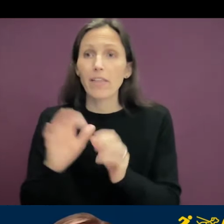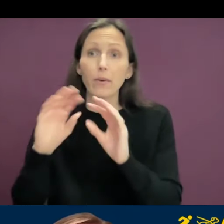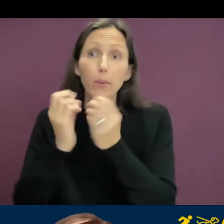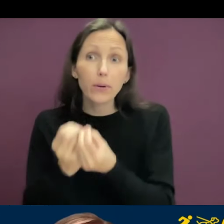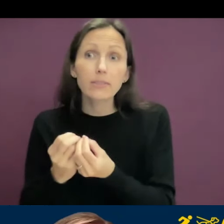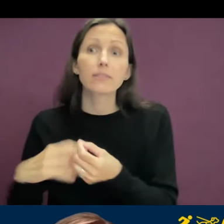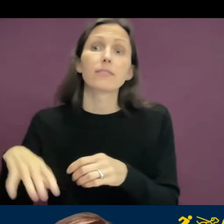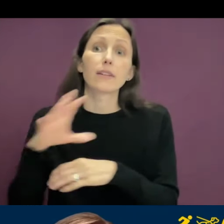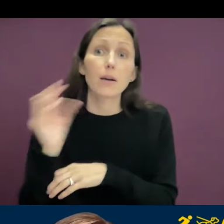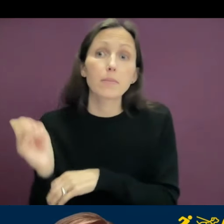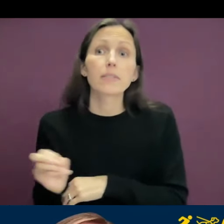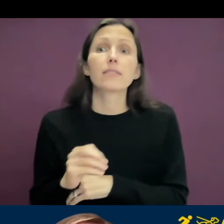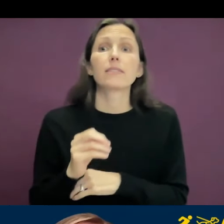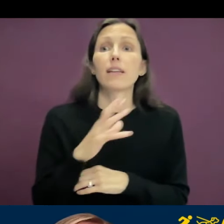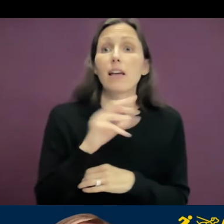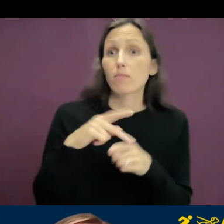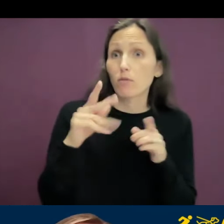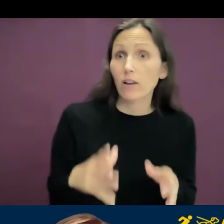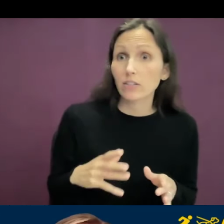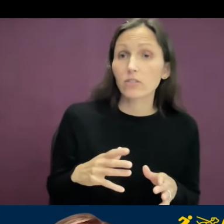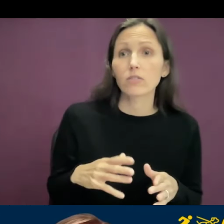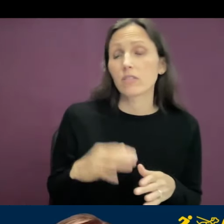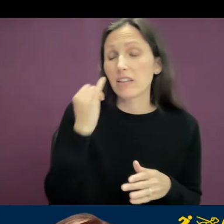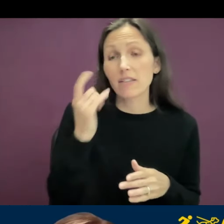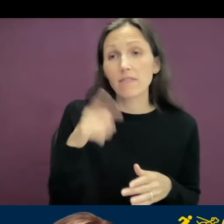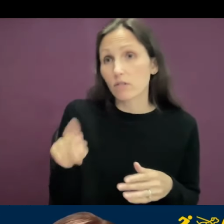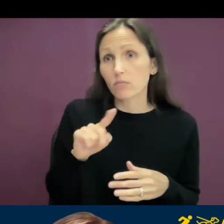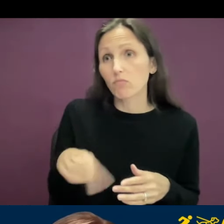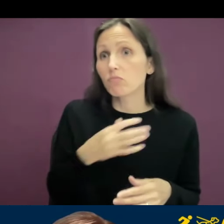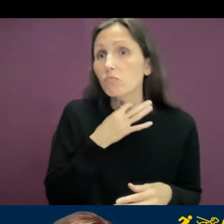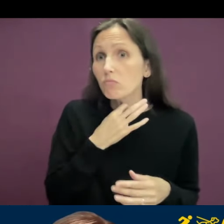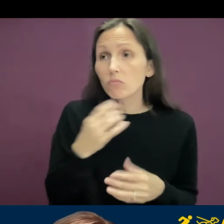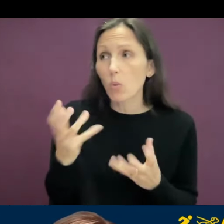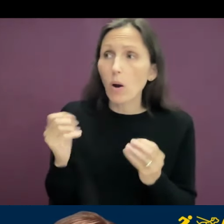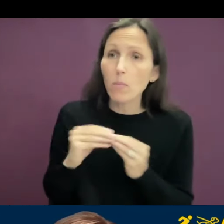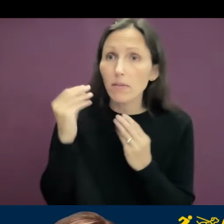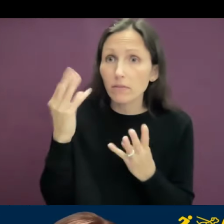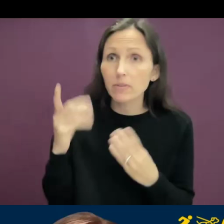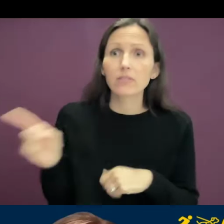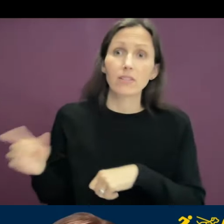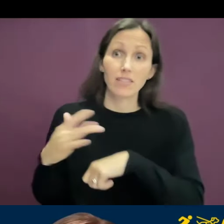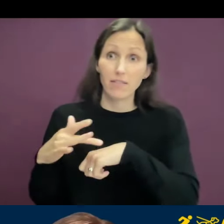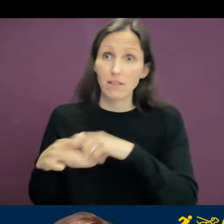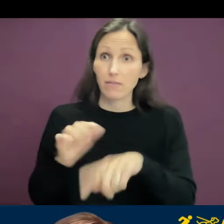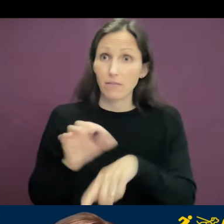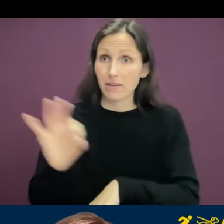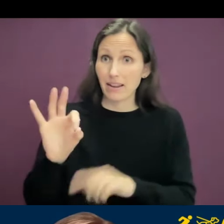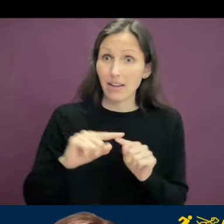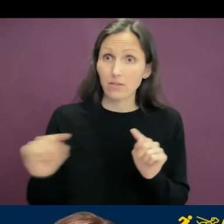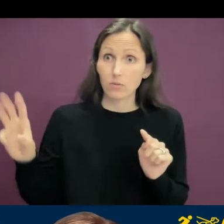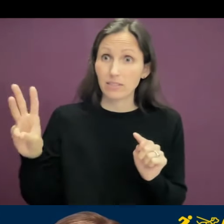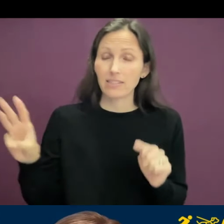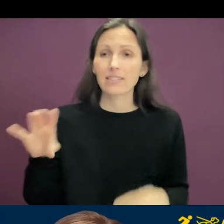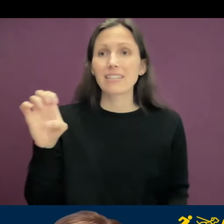and professionals who reach out to them that just want more information. They're available from 9 a.m. till 6 p.m. Eastern Standard